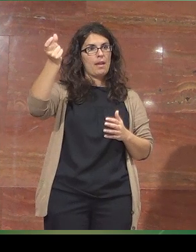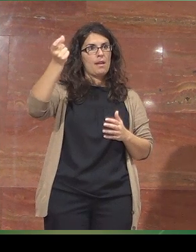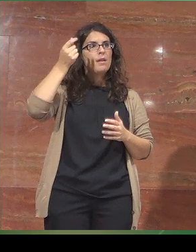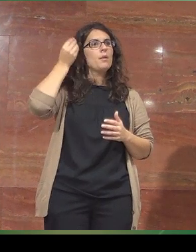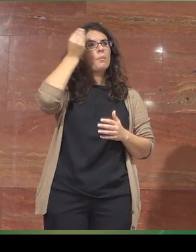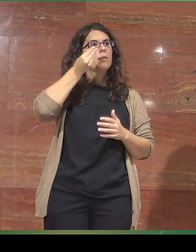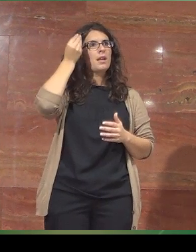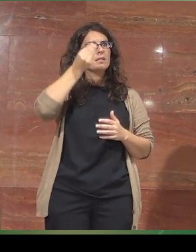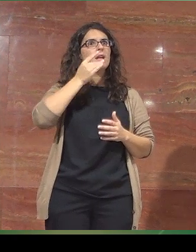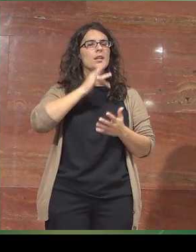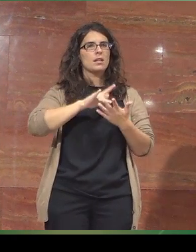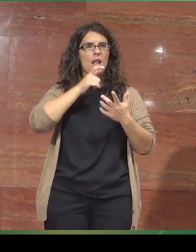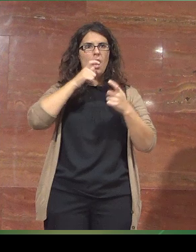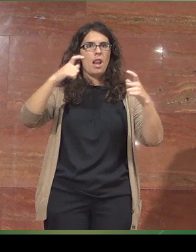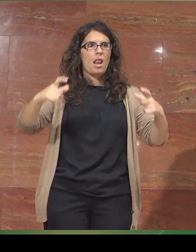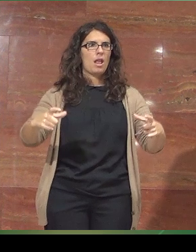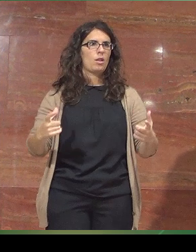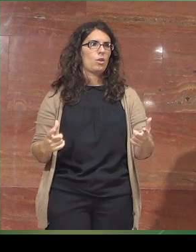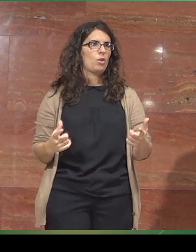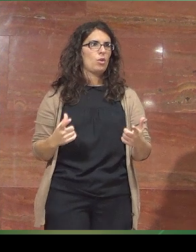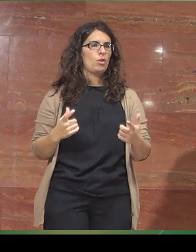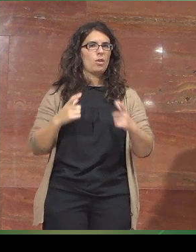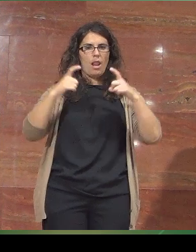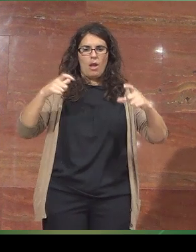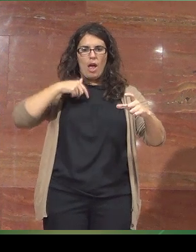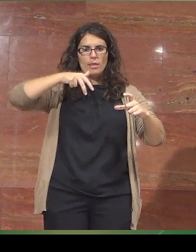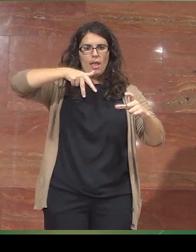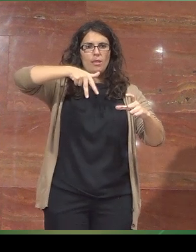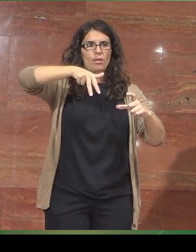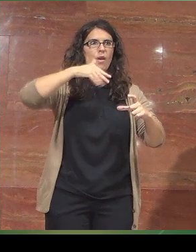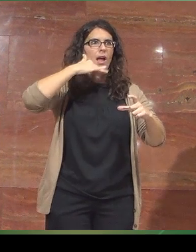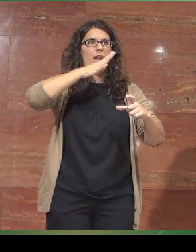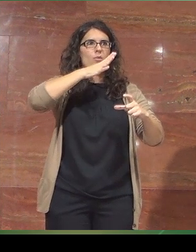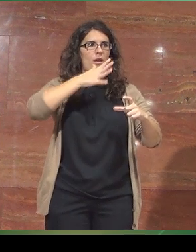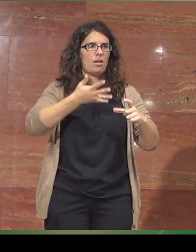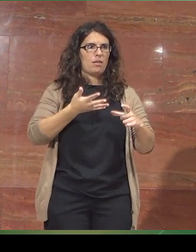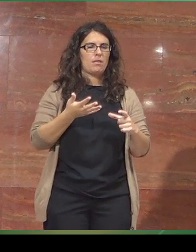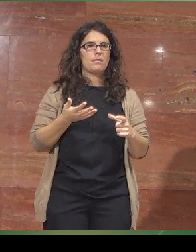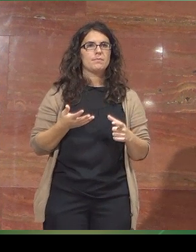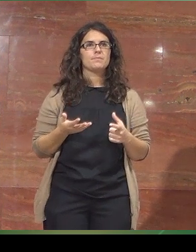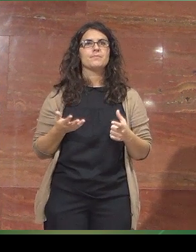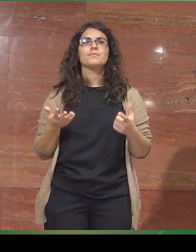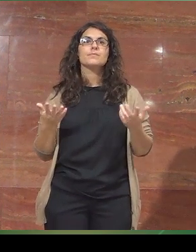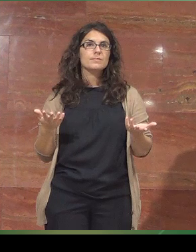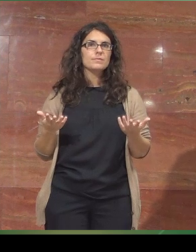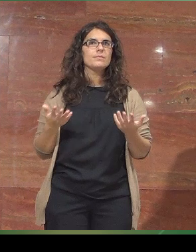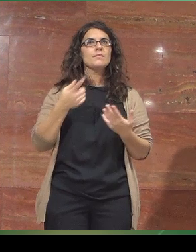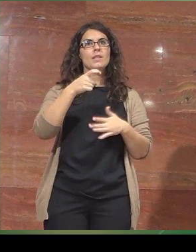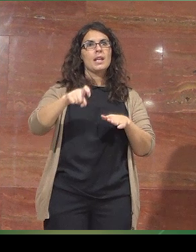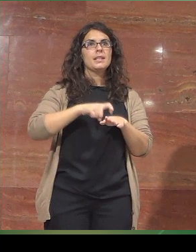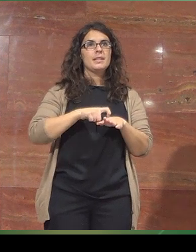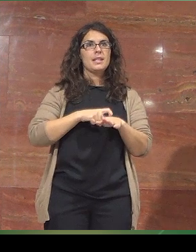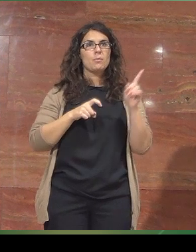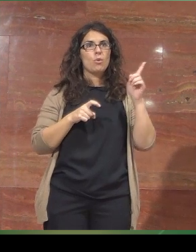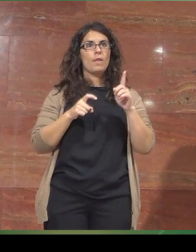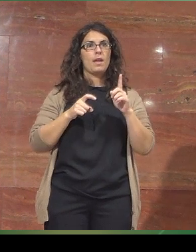move. So there is nobody for whom a highly polished floor is an asset. And yet architects, designers